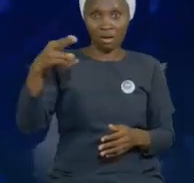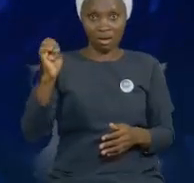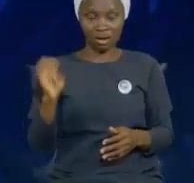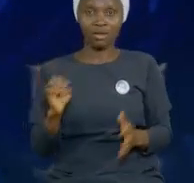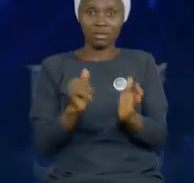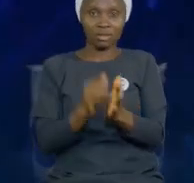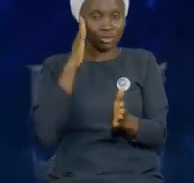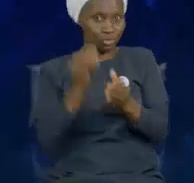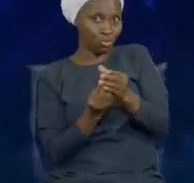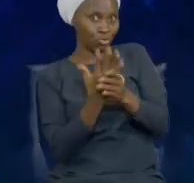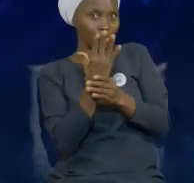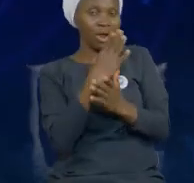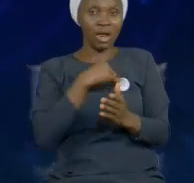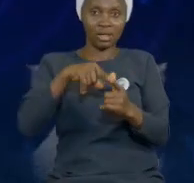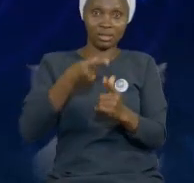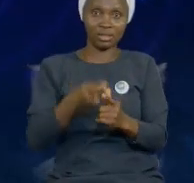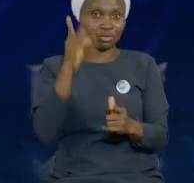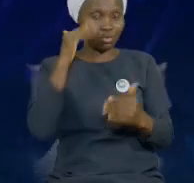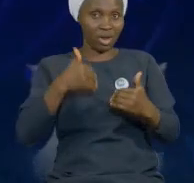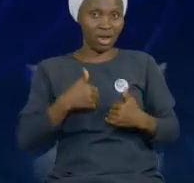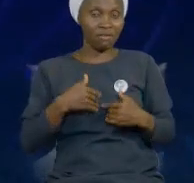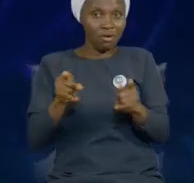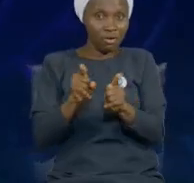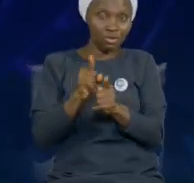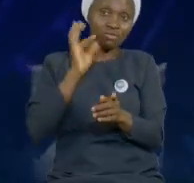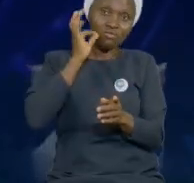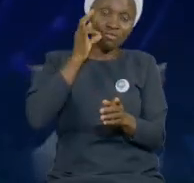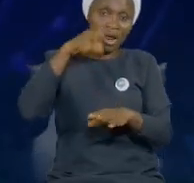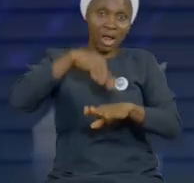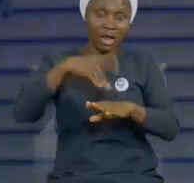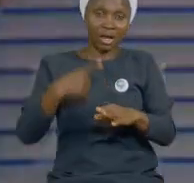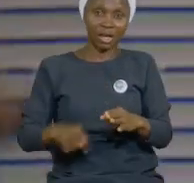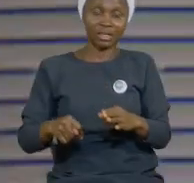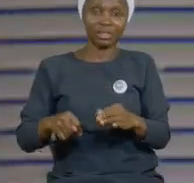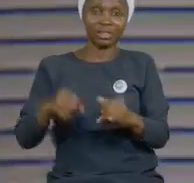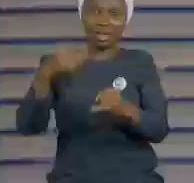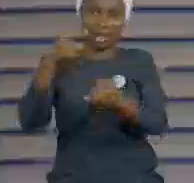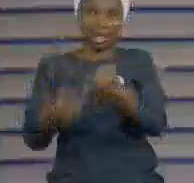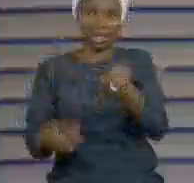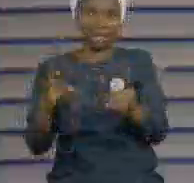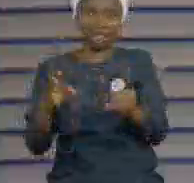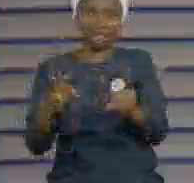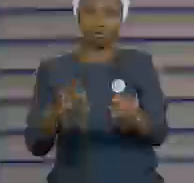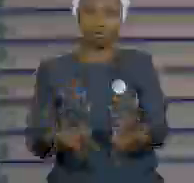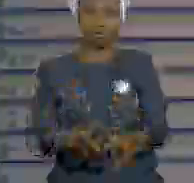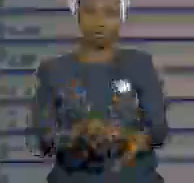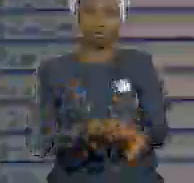And then you have the fruit at the end of each of those branches shooting